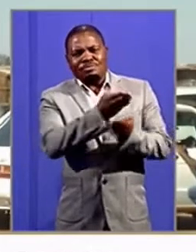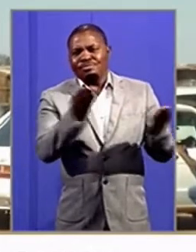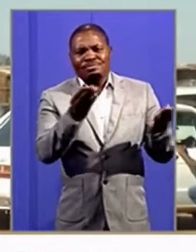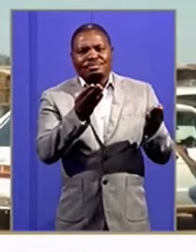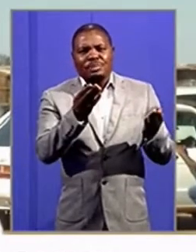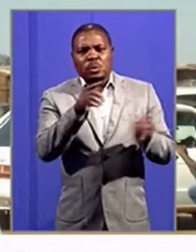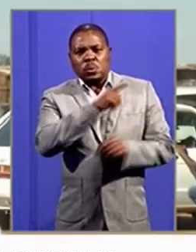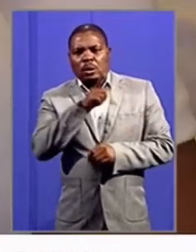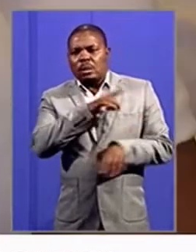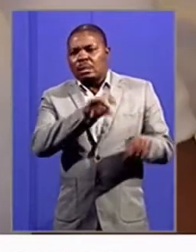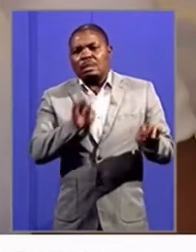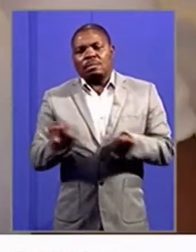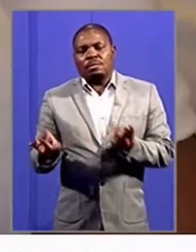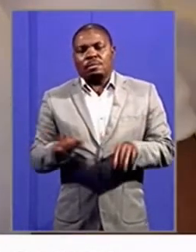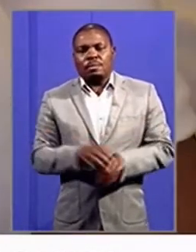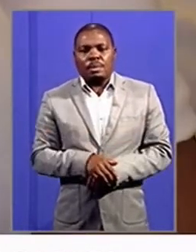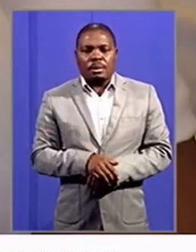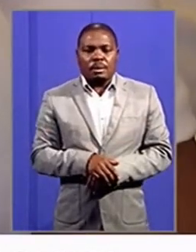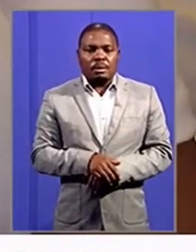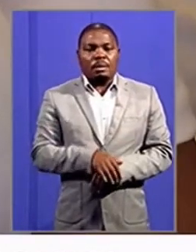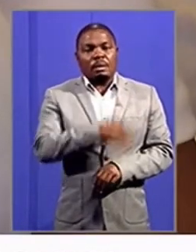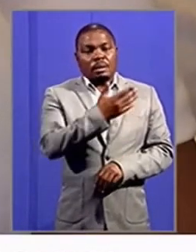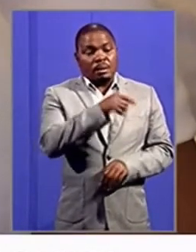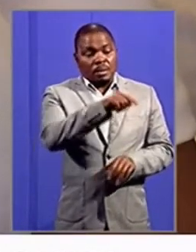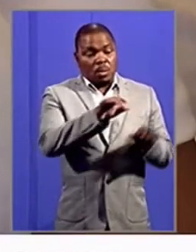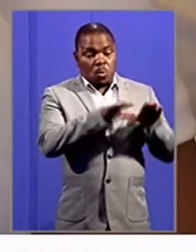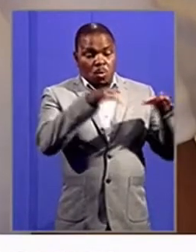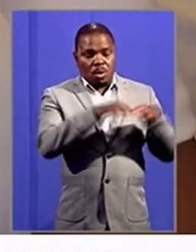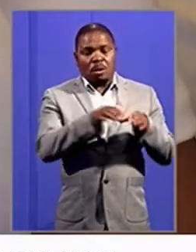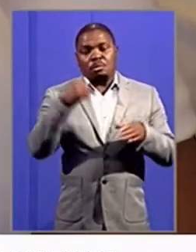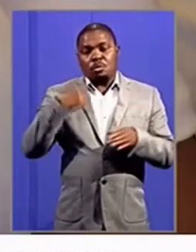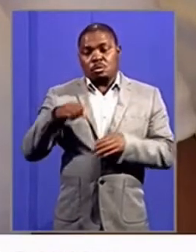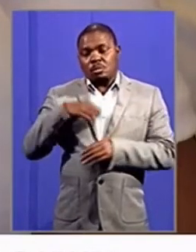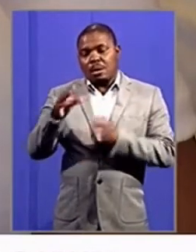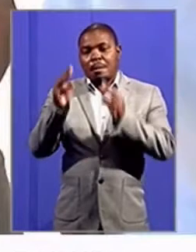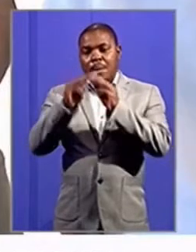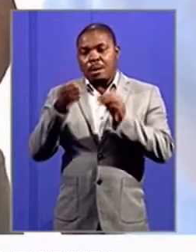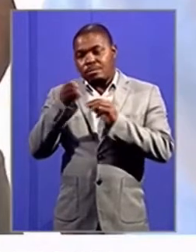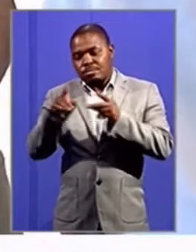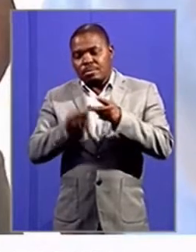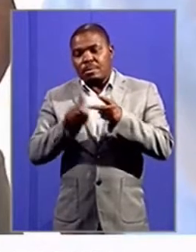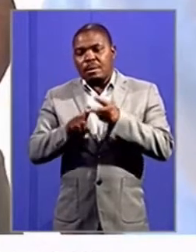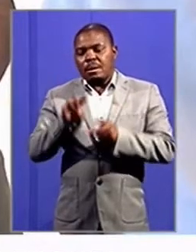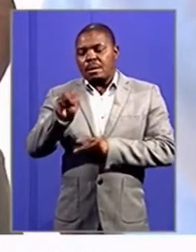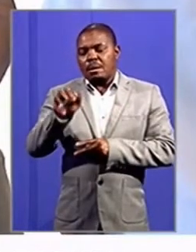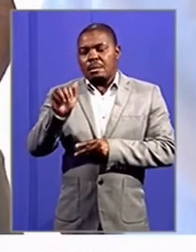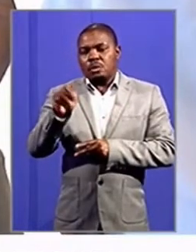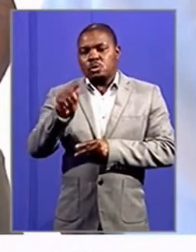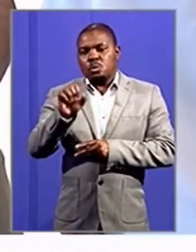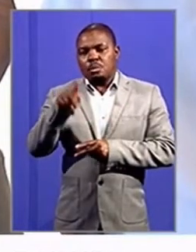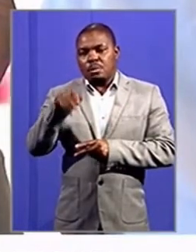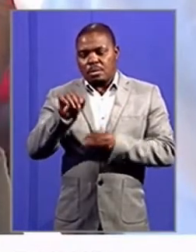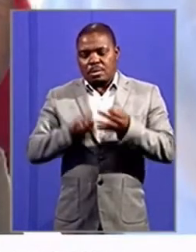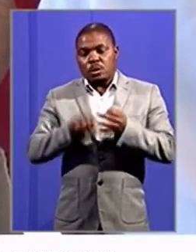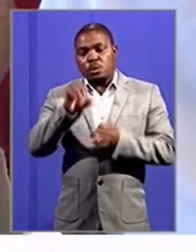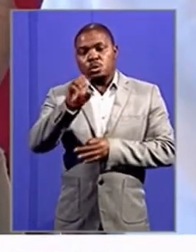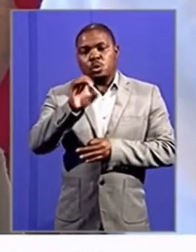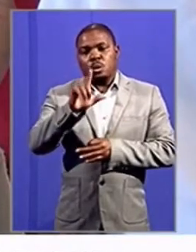because of ba sokola. ANDSA e tlile go tsenela ditlhopho mo masepaleng wa Mangaung le wa Mantsopa le wa